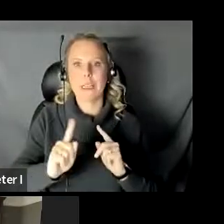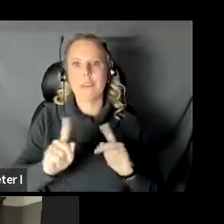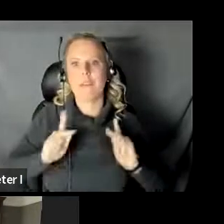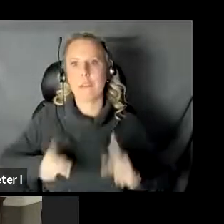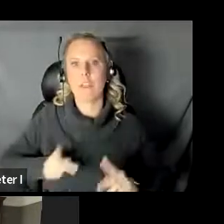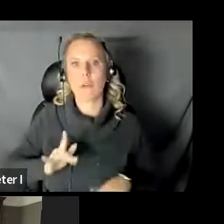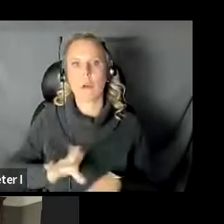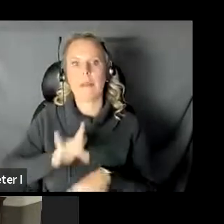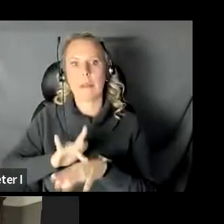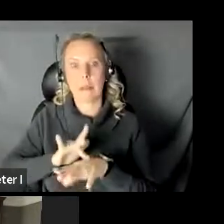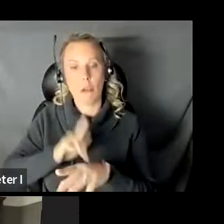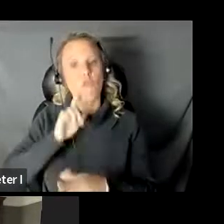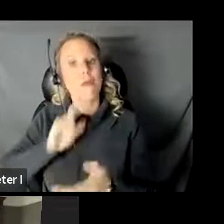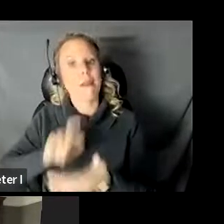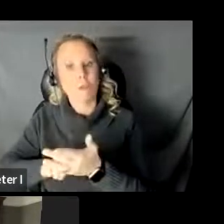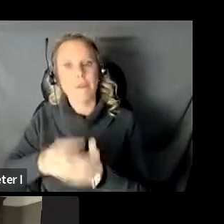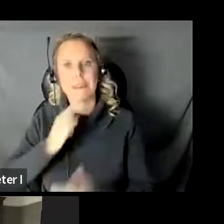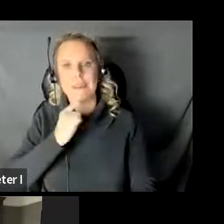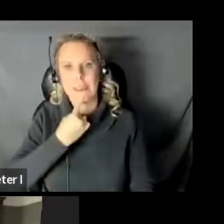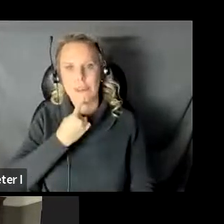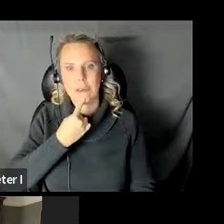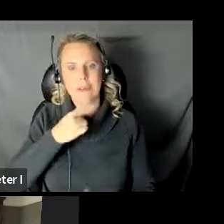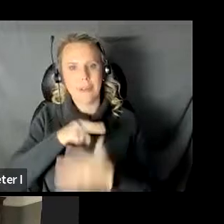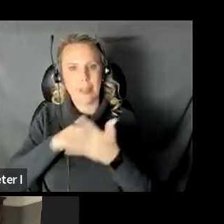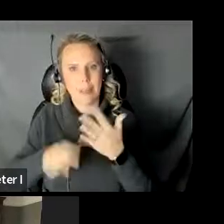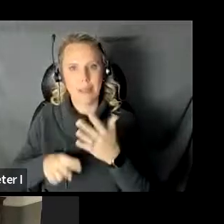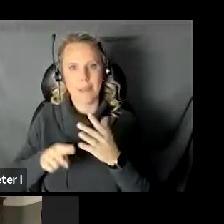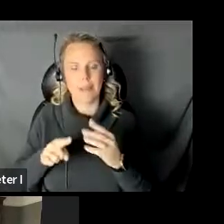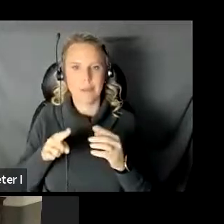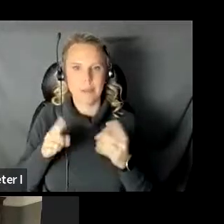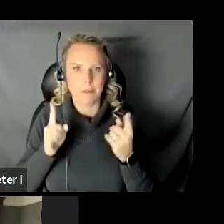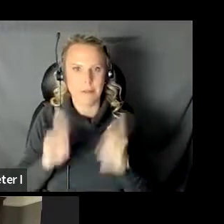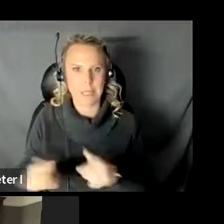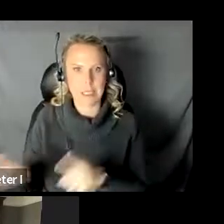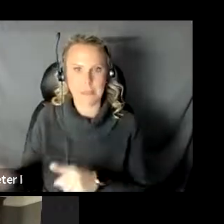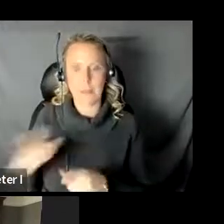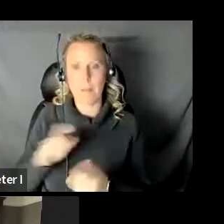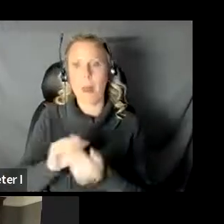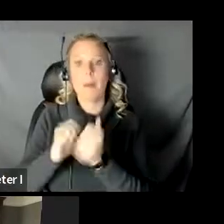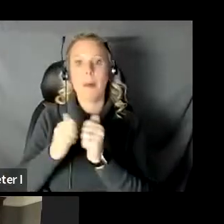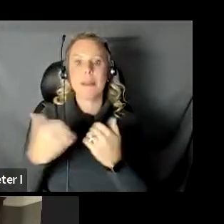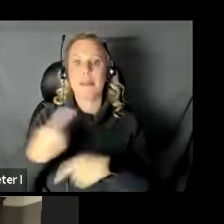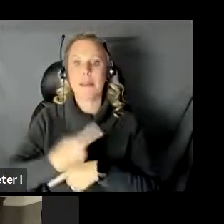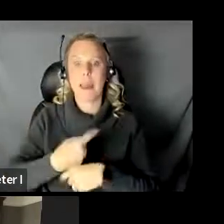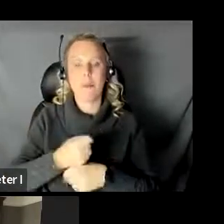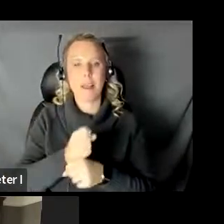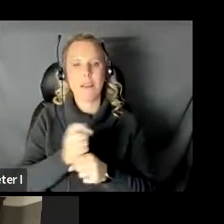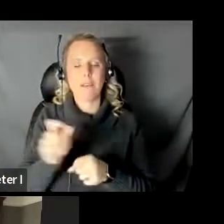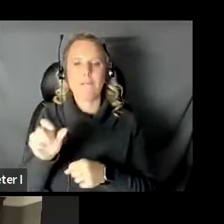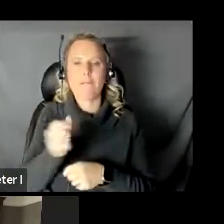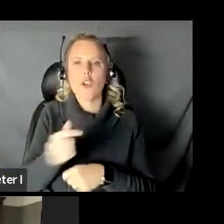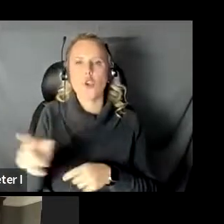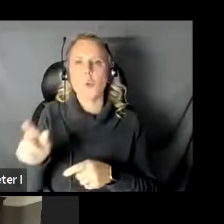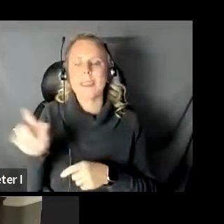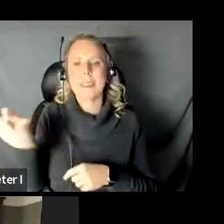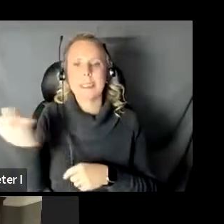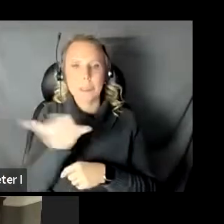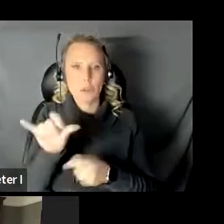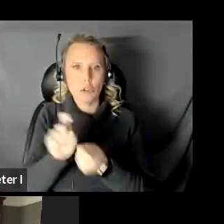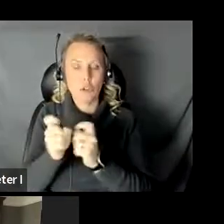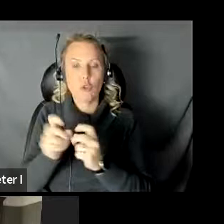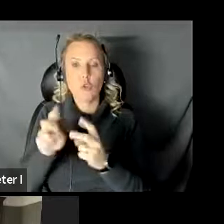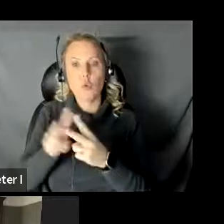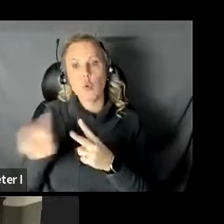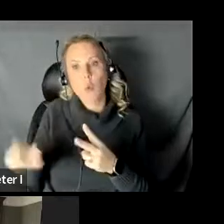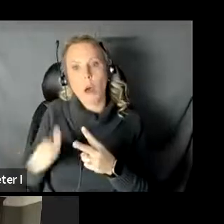in recognition of the seriousness of these offenses. My amendment today makes a few similar changes to two